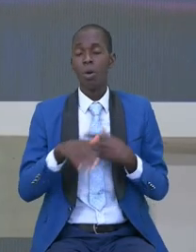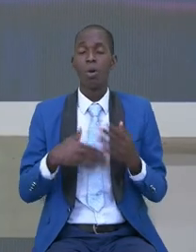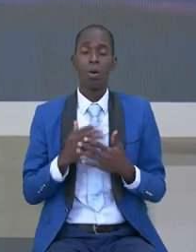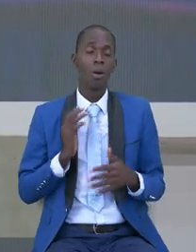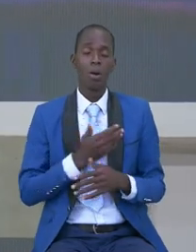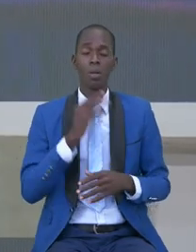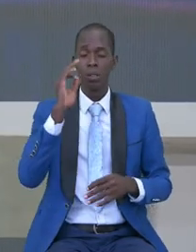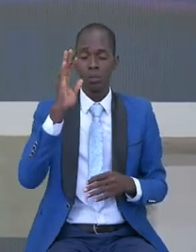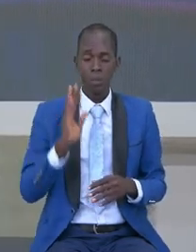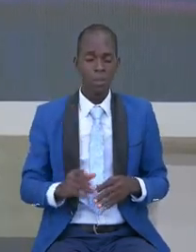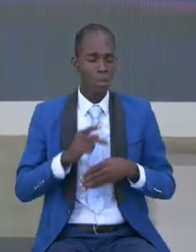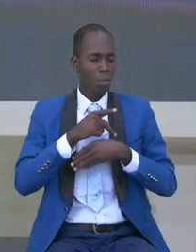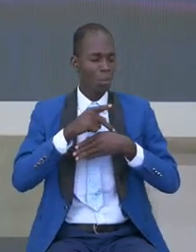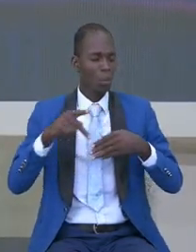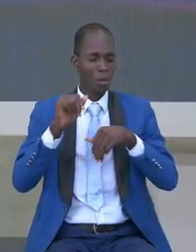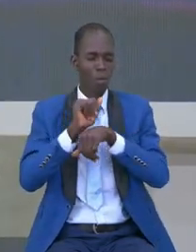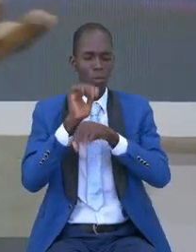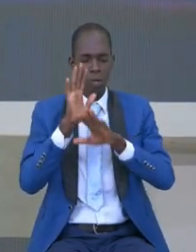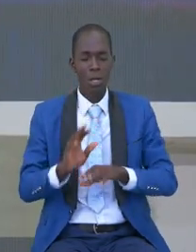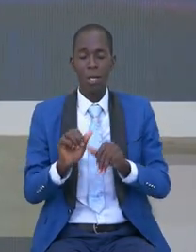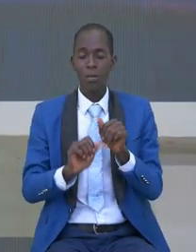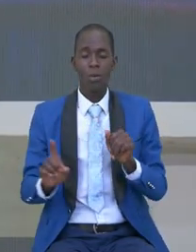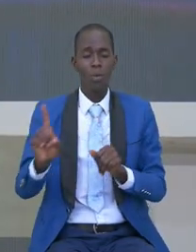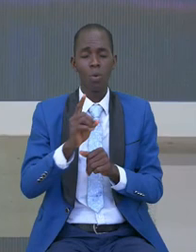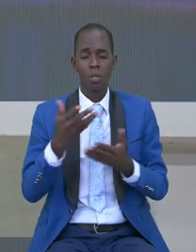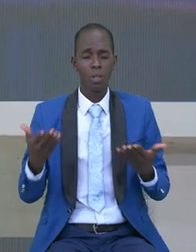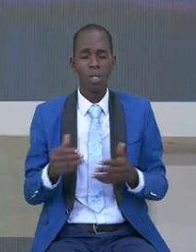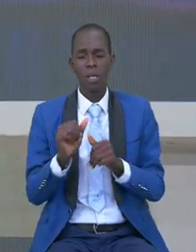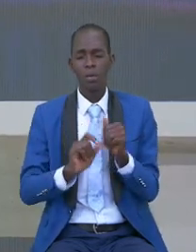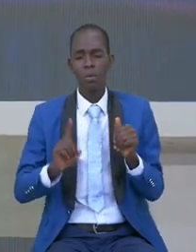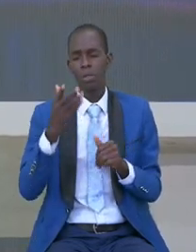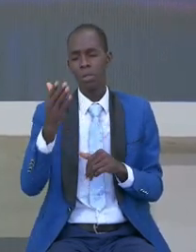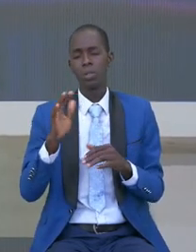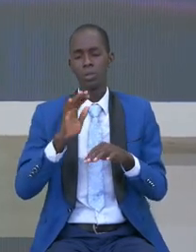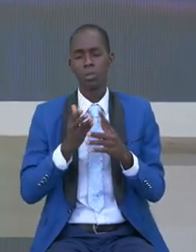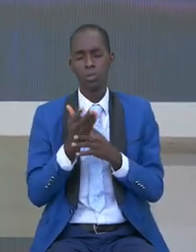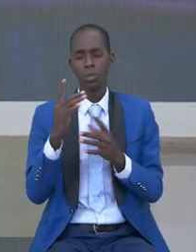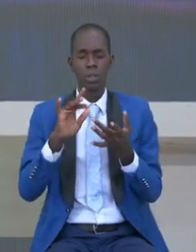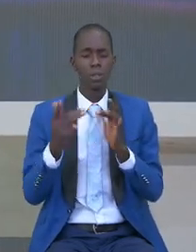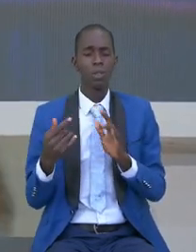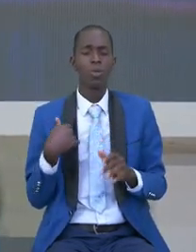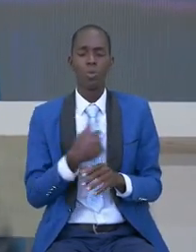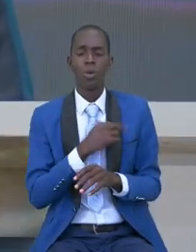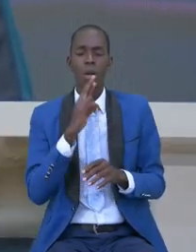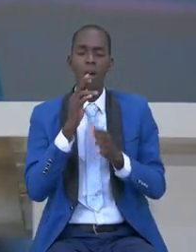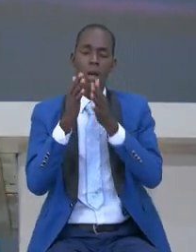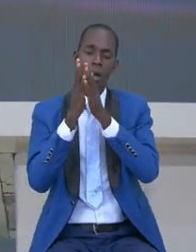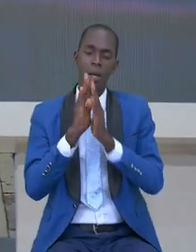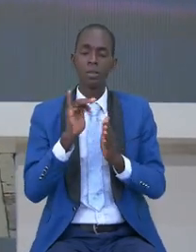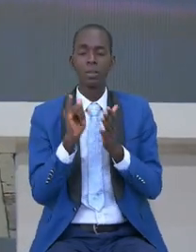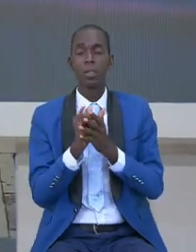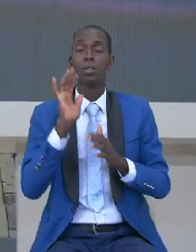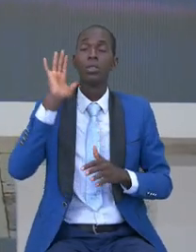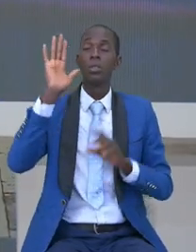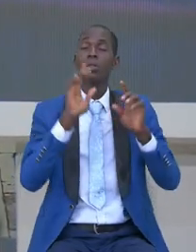our professionals, all our workers, everyone here and everyone online, we're asking, Lord, your greatness